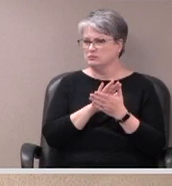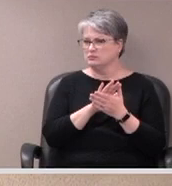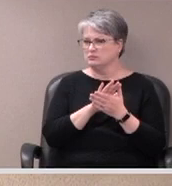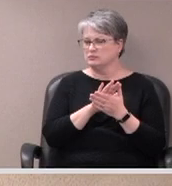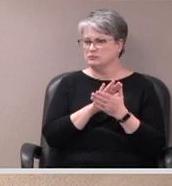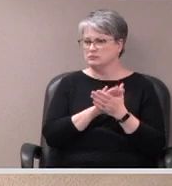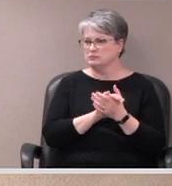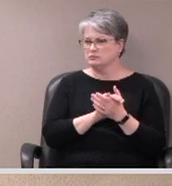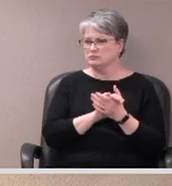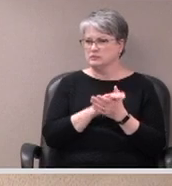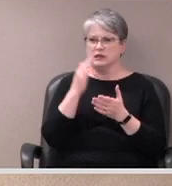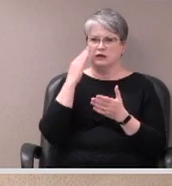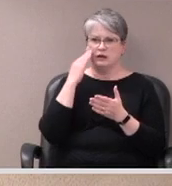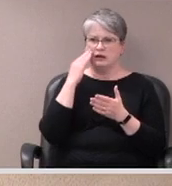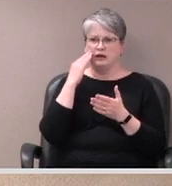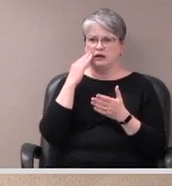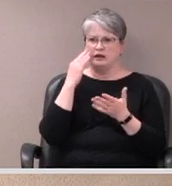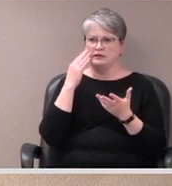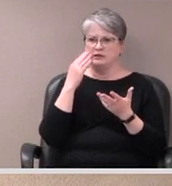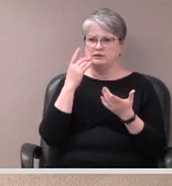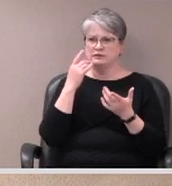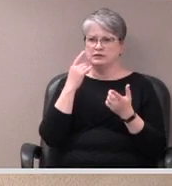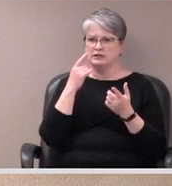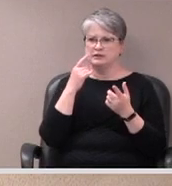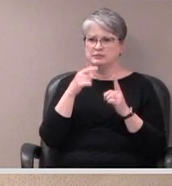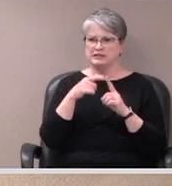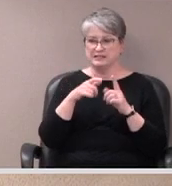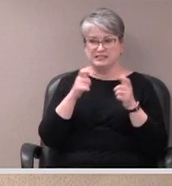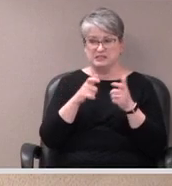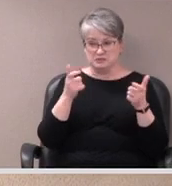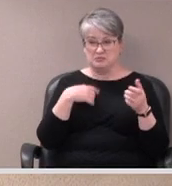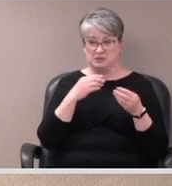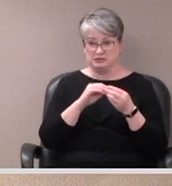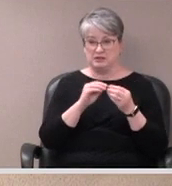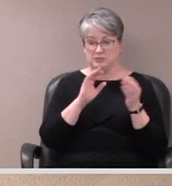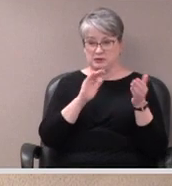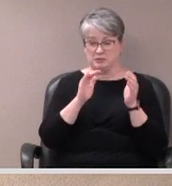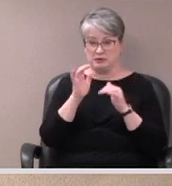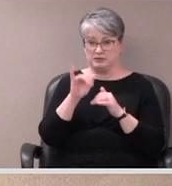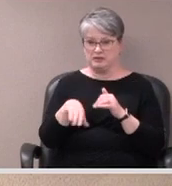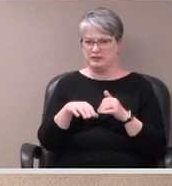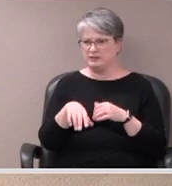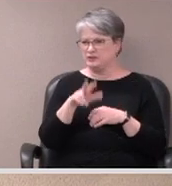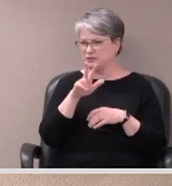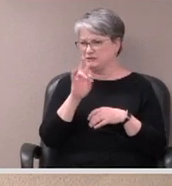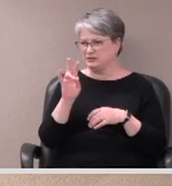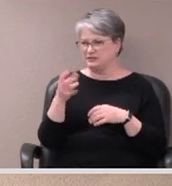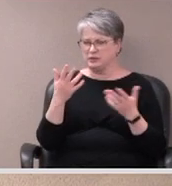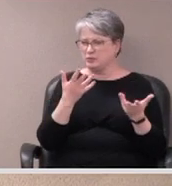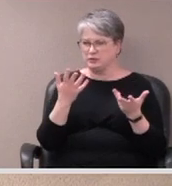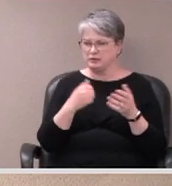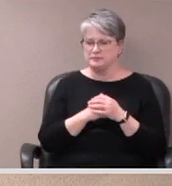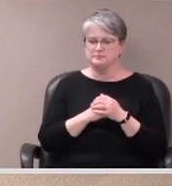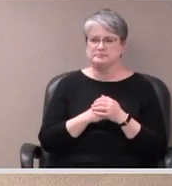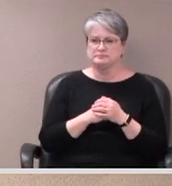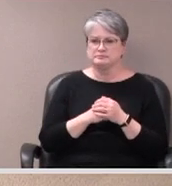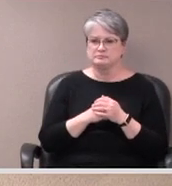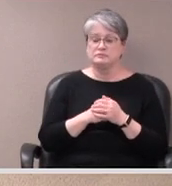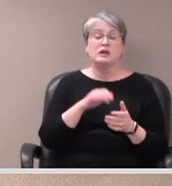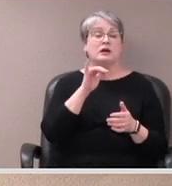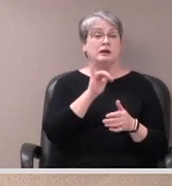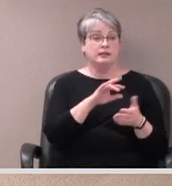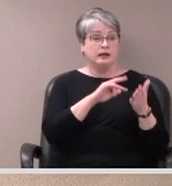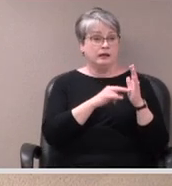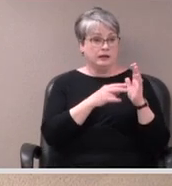That's not incentives, because that's a whole lot bigger number than that. So the 377, I was just... That is,